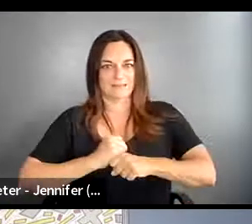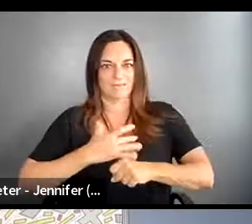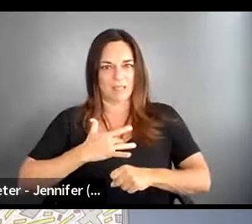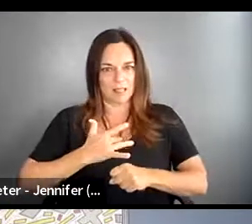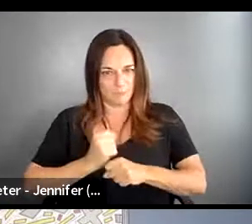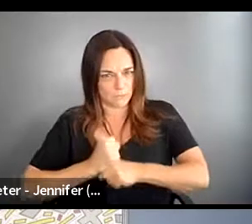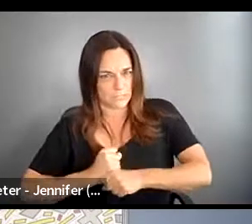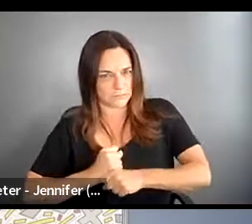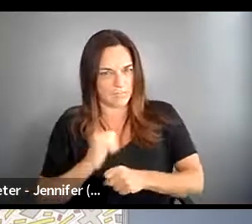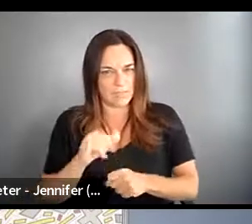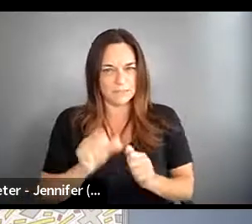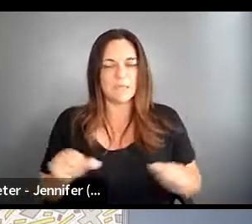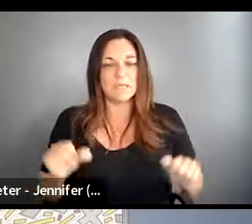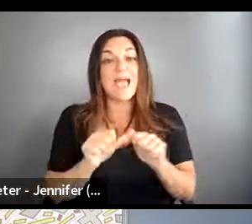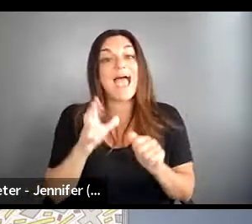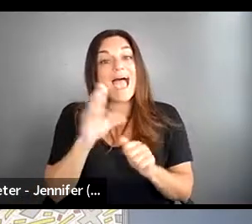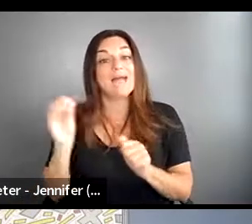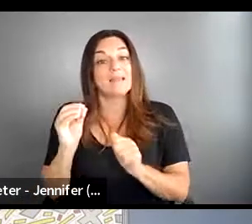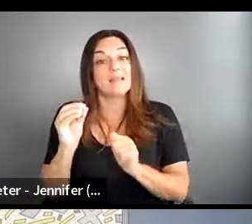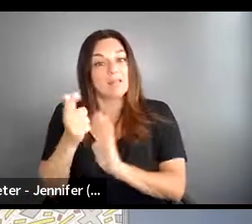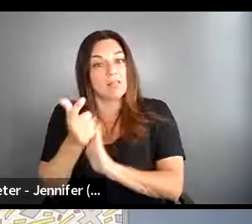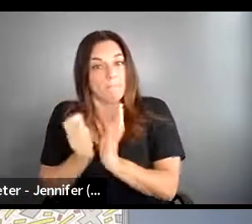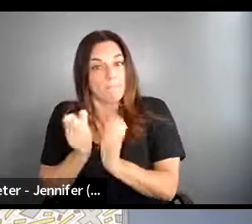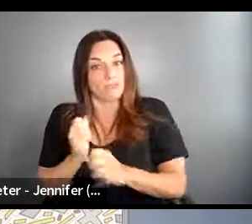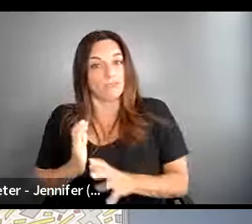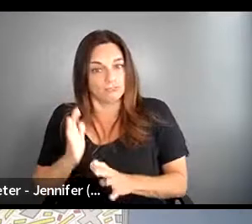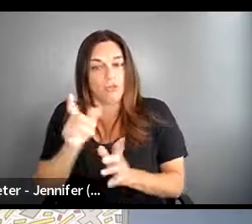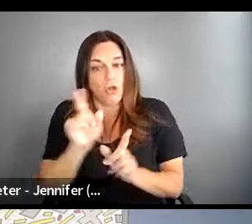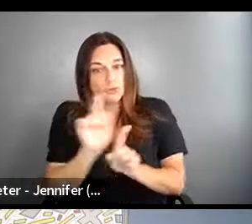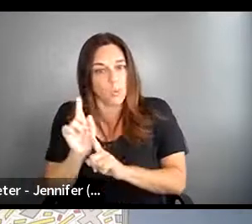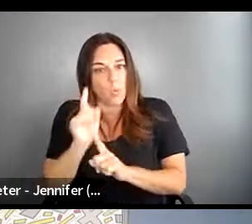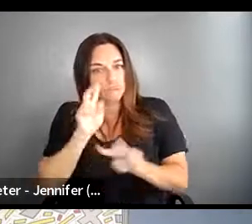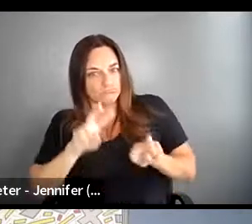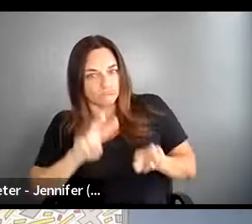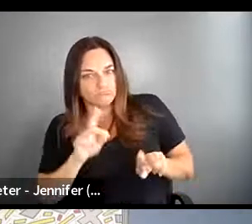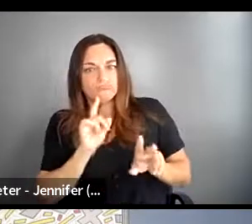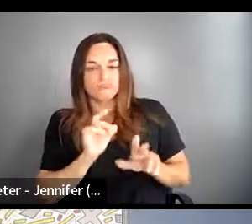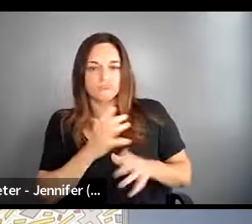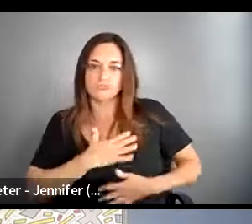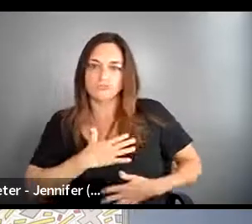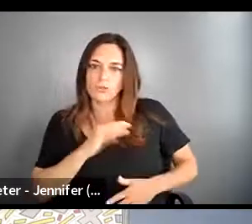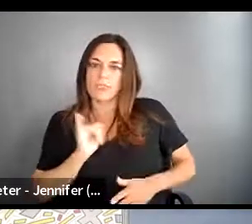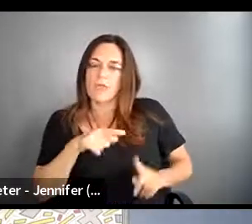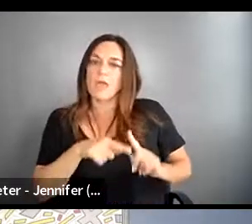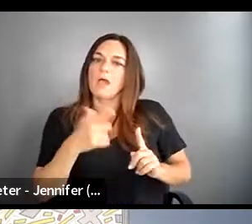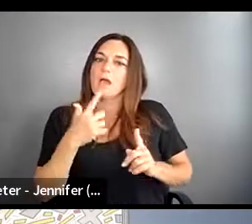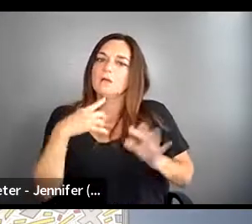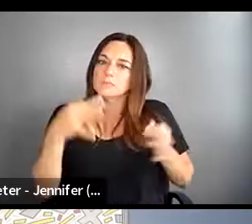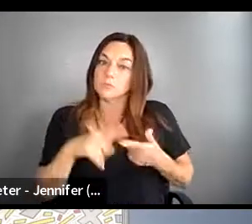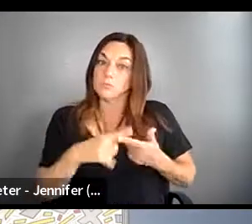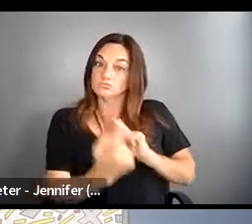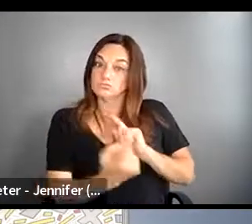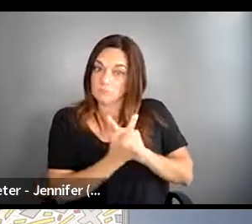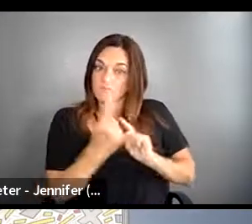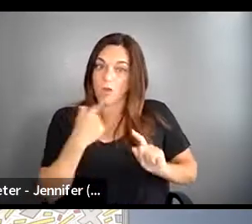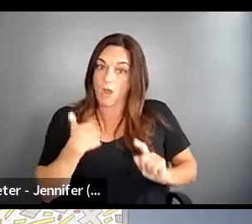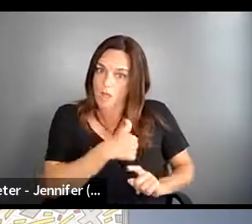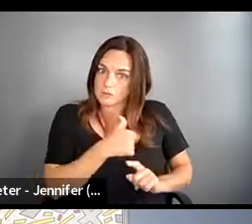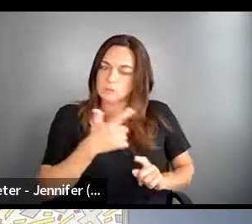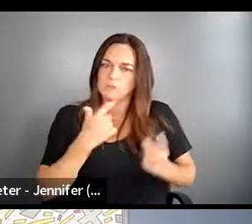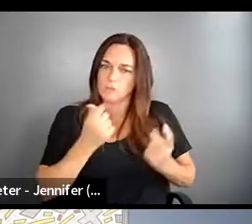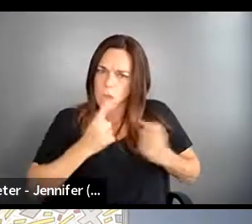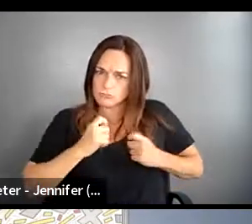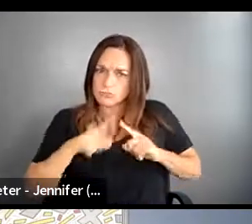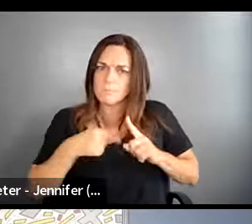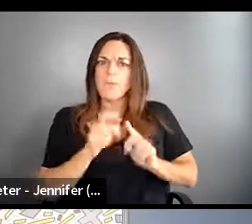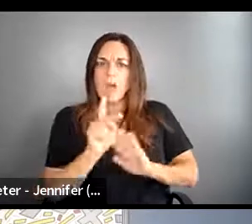legislators also appreciate it because, you know, they are starting to come to us for information and questions on our policies,